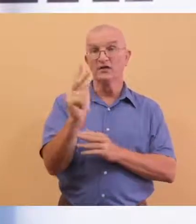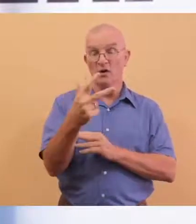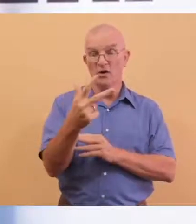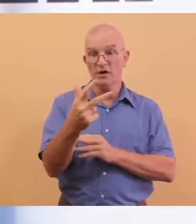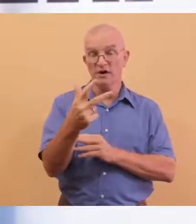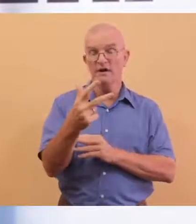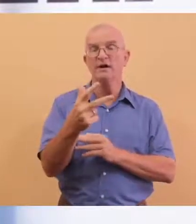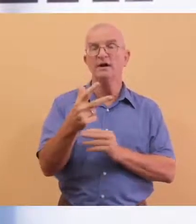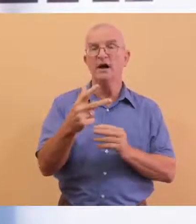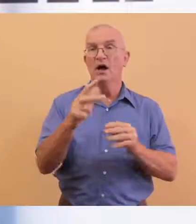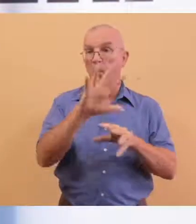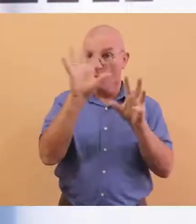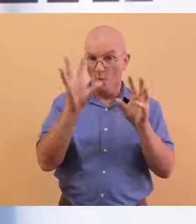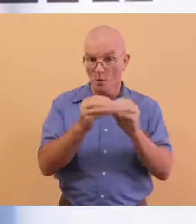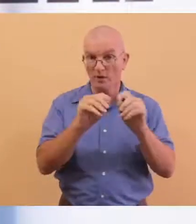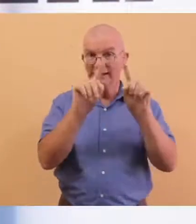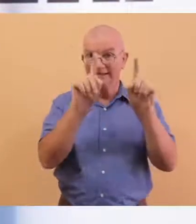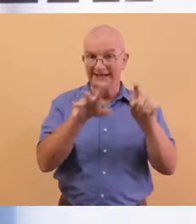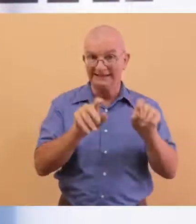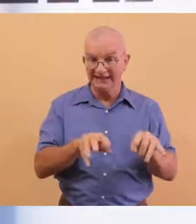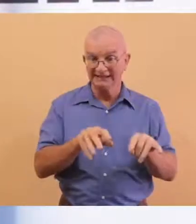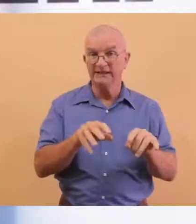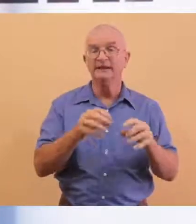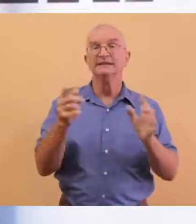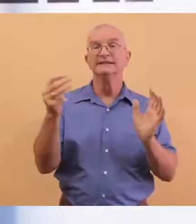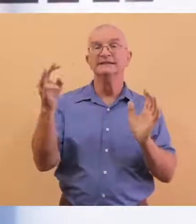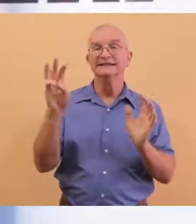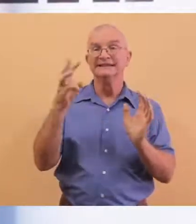total number of tests done is